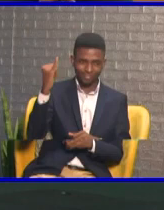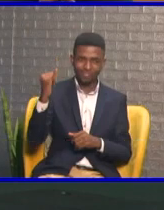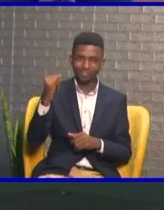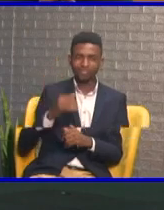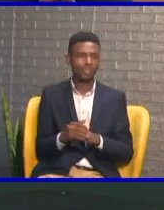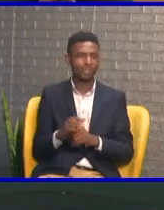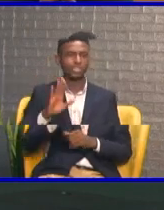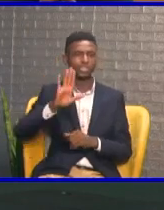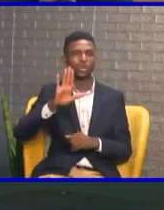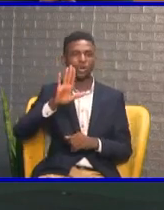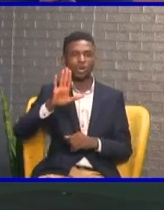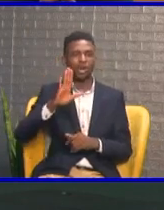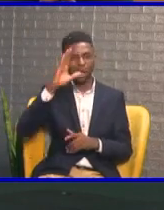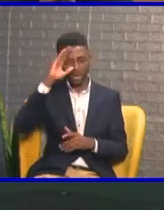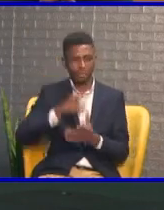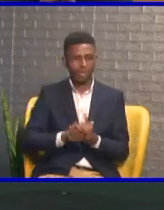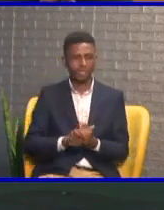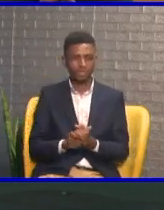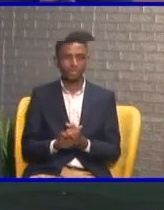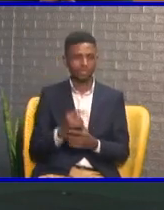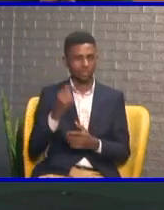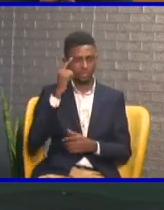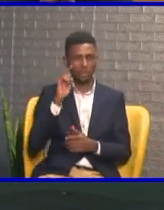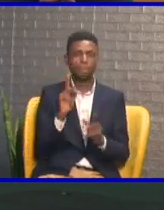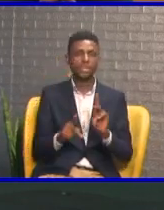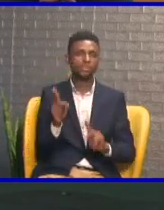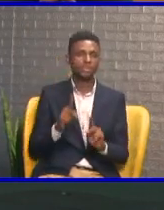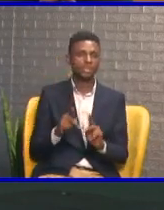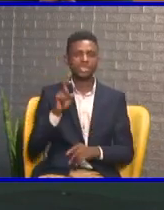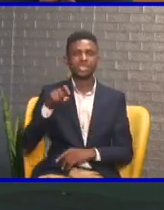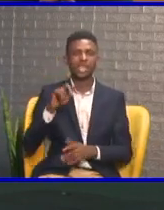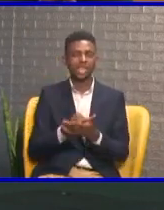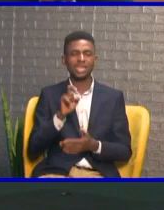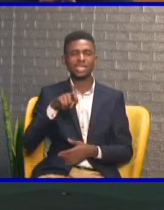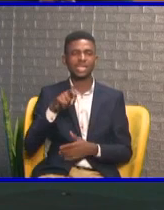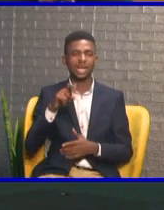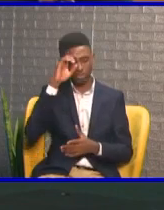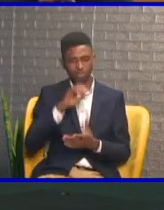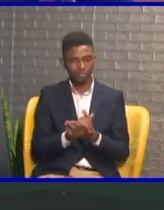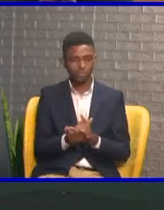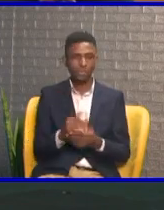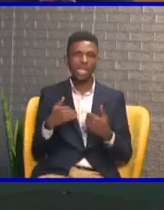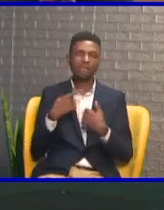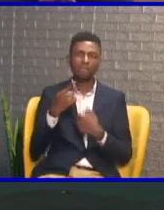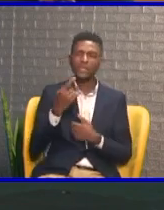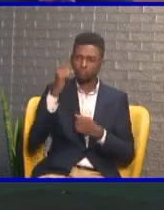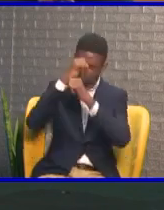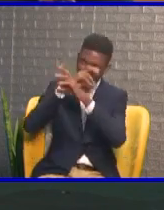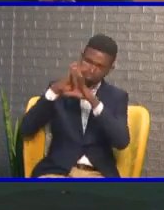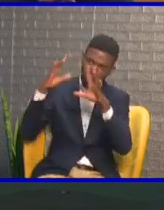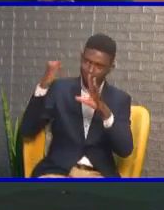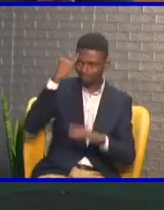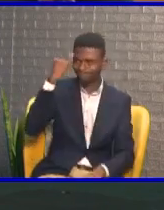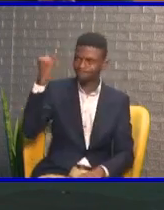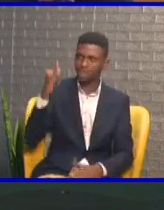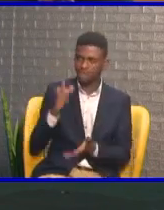Imagine your husband. For those of you who need husband, have you imagined? Glory to